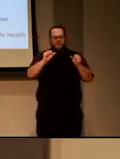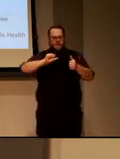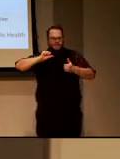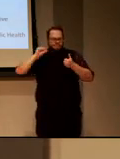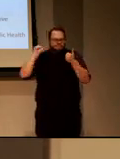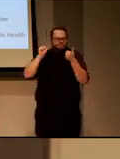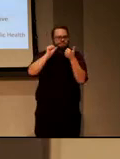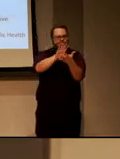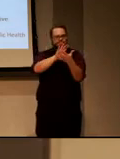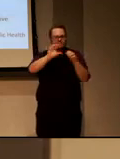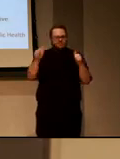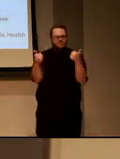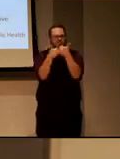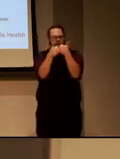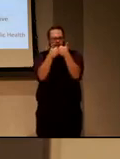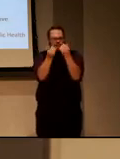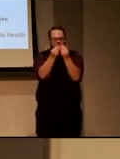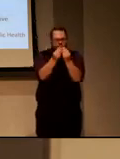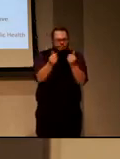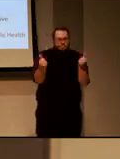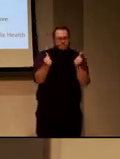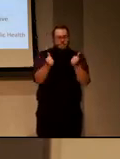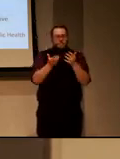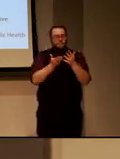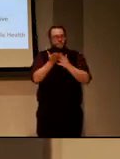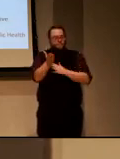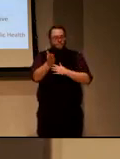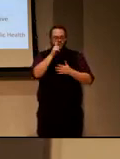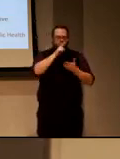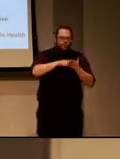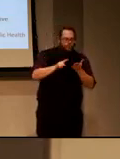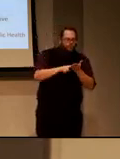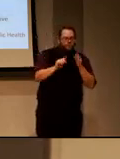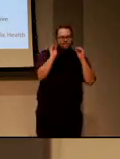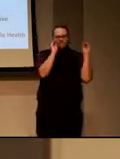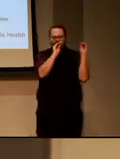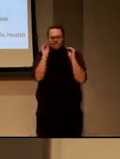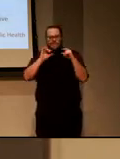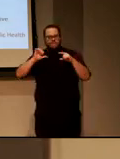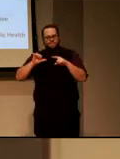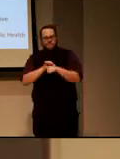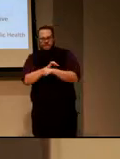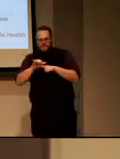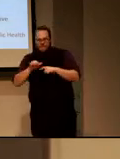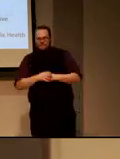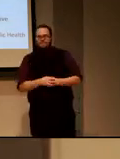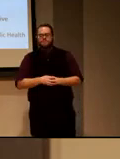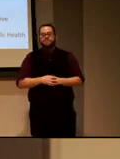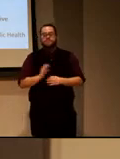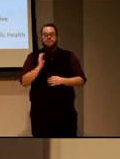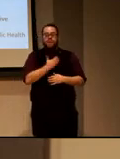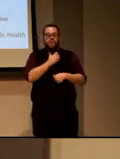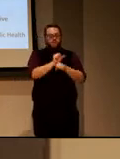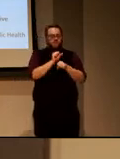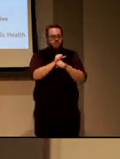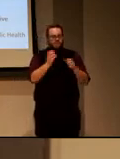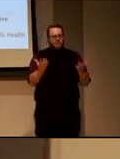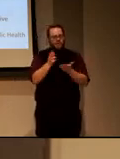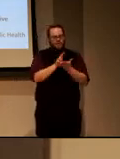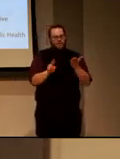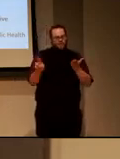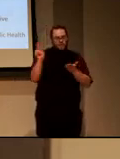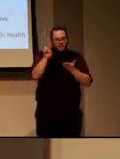challenges head on through research, teaching, and practice. Our work at the university